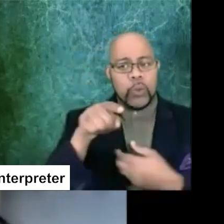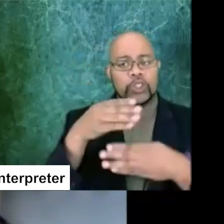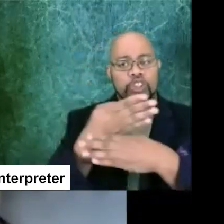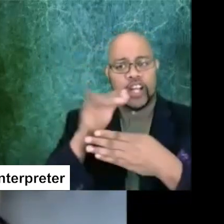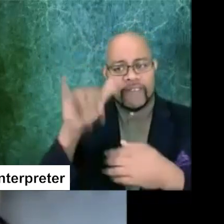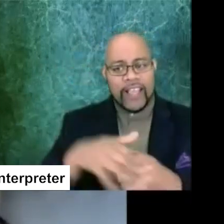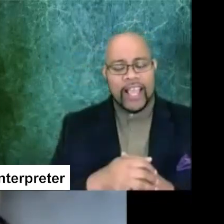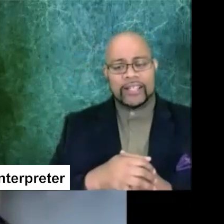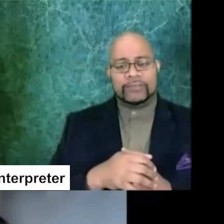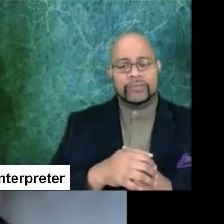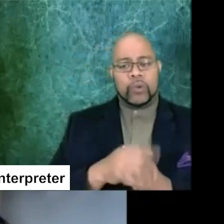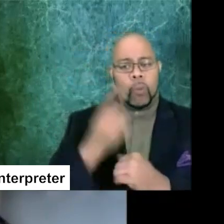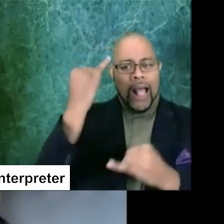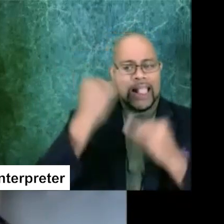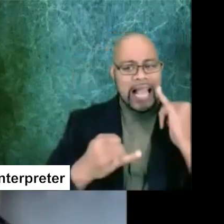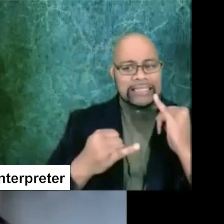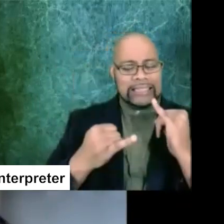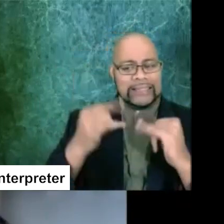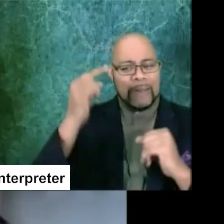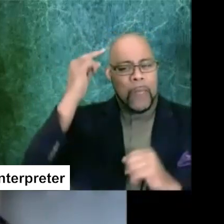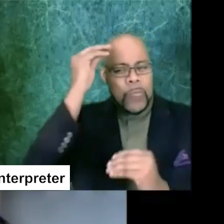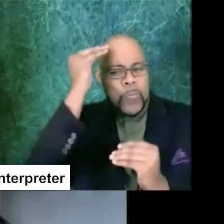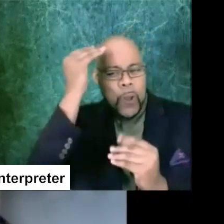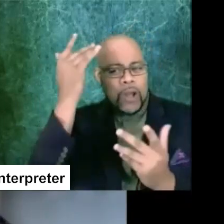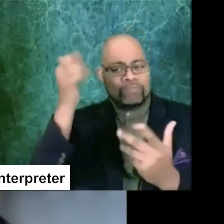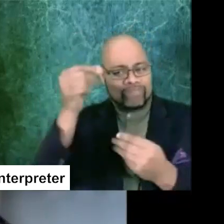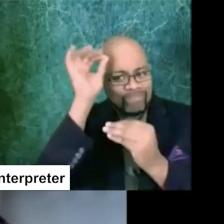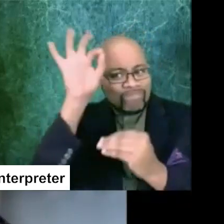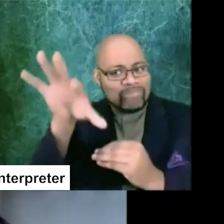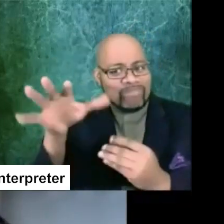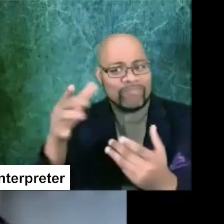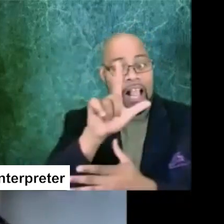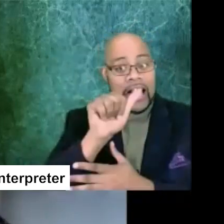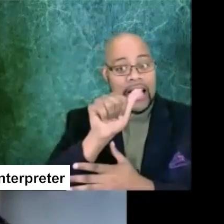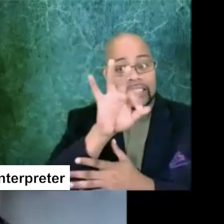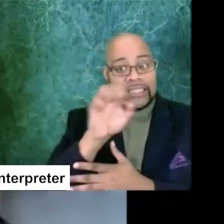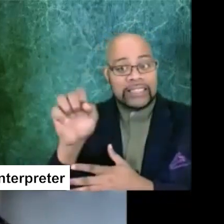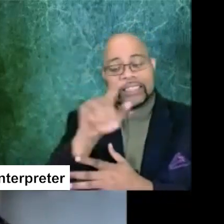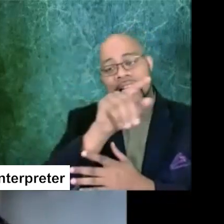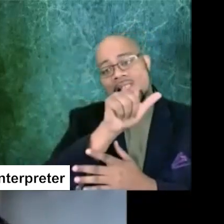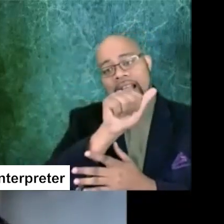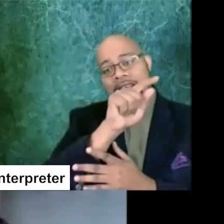that one last burning thought. Lateef?